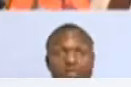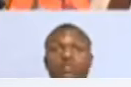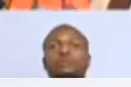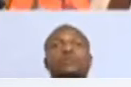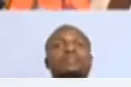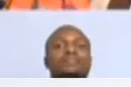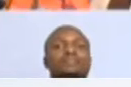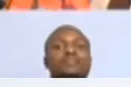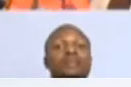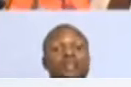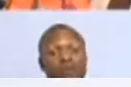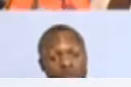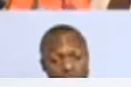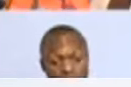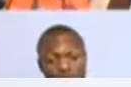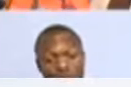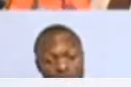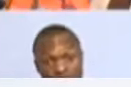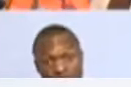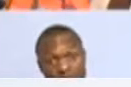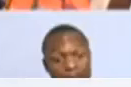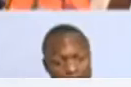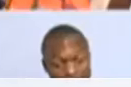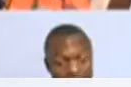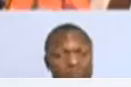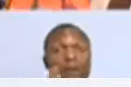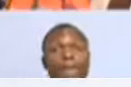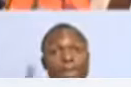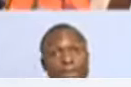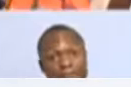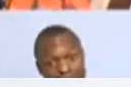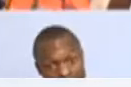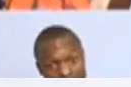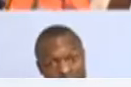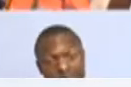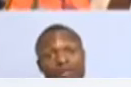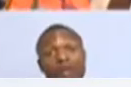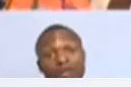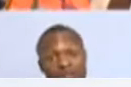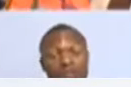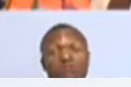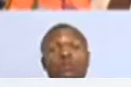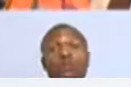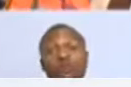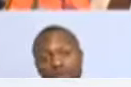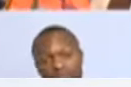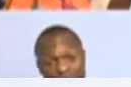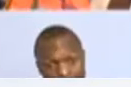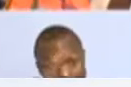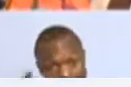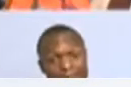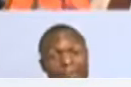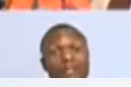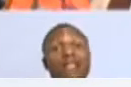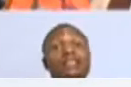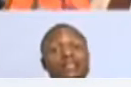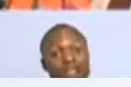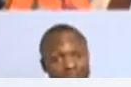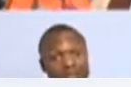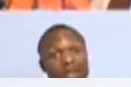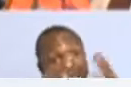and food security packs programs. Under the regular social cash transfer program, Madam Speaker, the number of